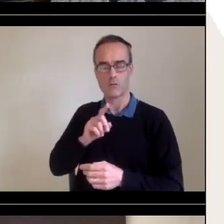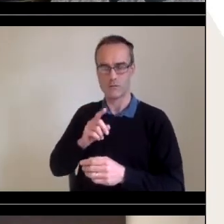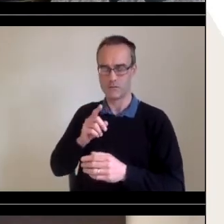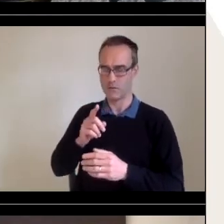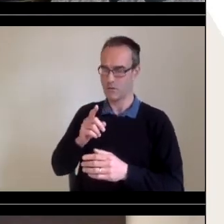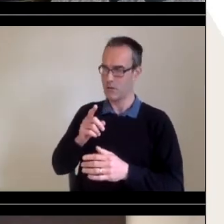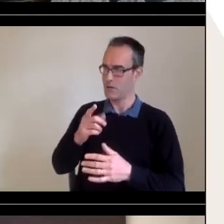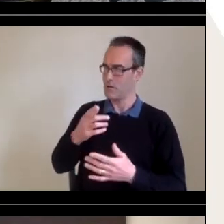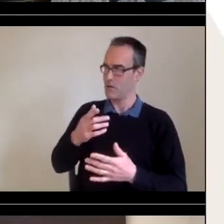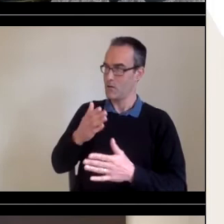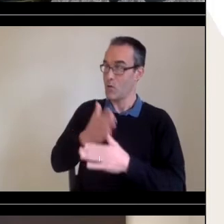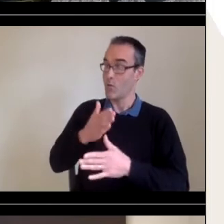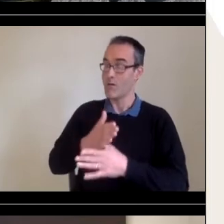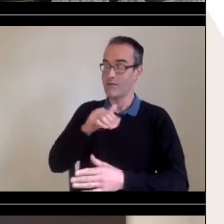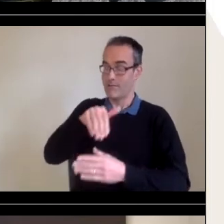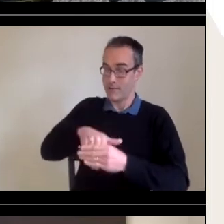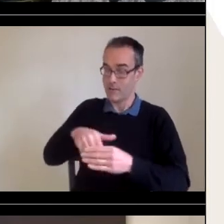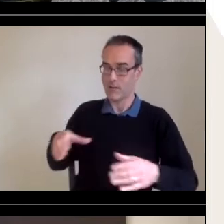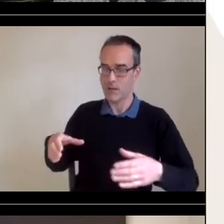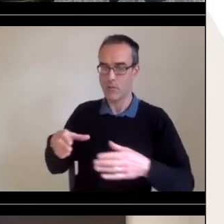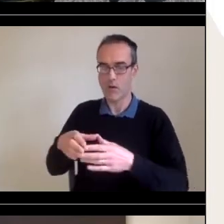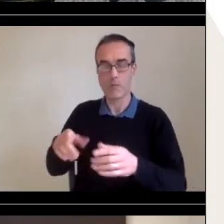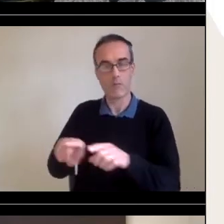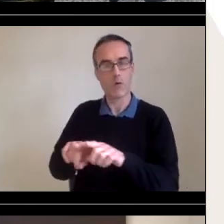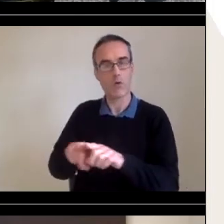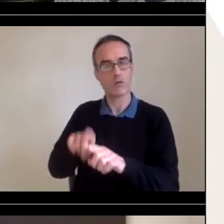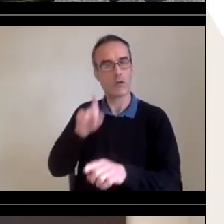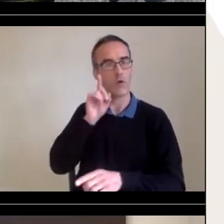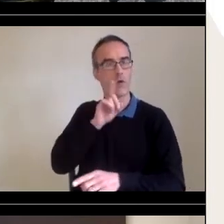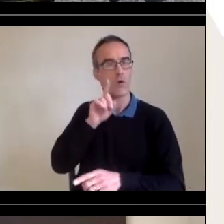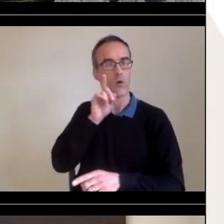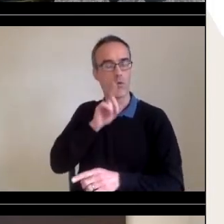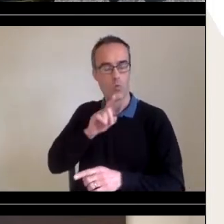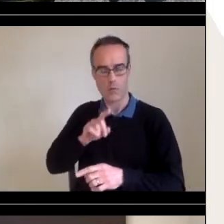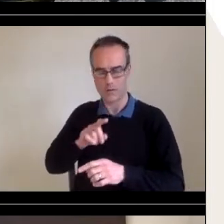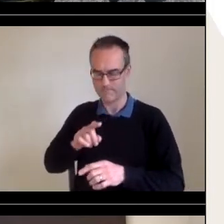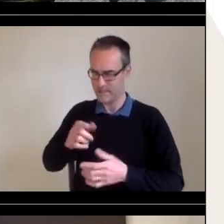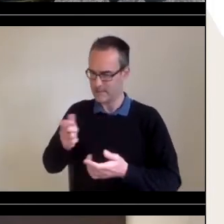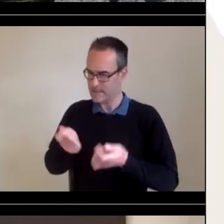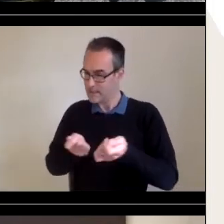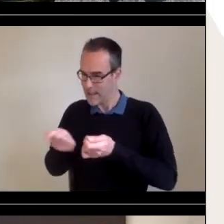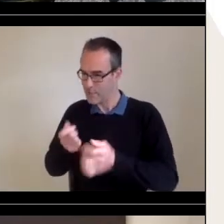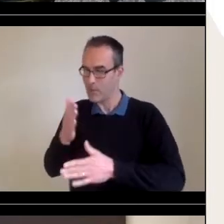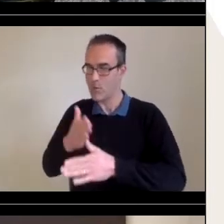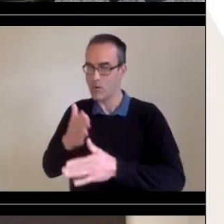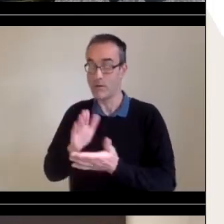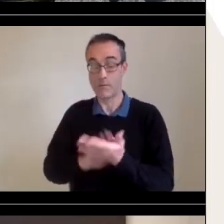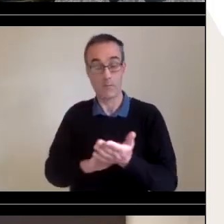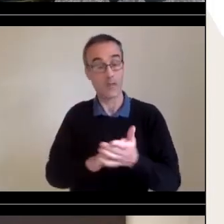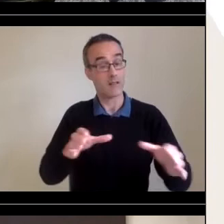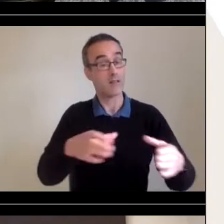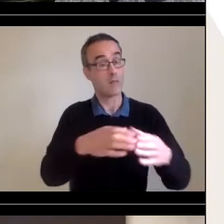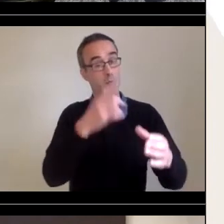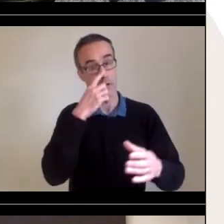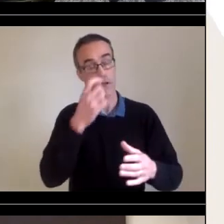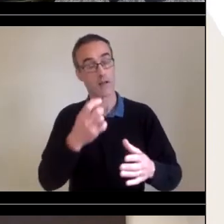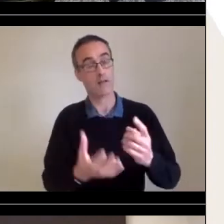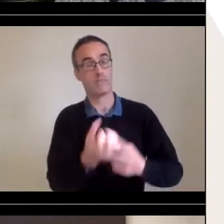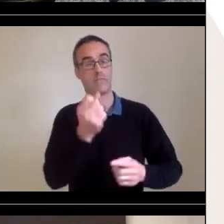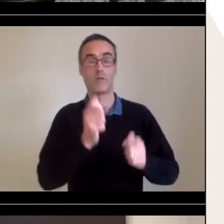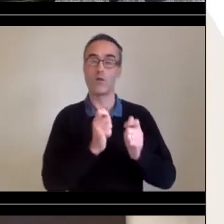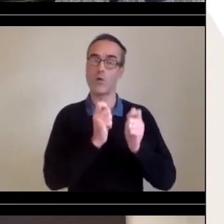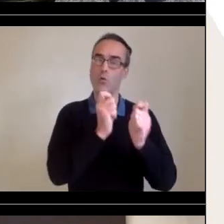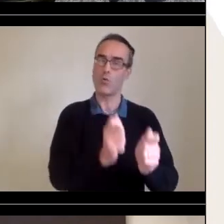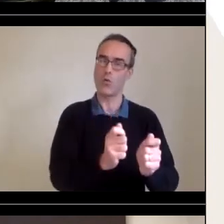paperwork so that their organizations could benefit from winning these awards. So again, we're coming back, we're reassessing that, we're doing lessons learned, and we're saying